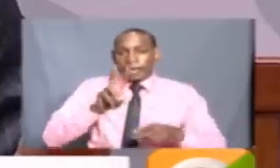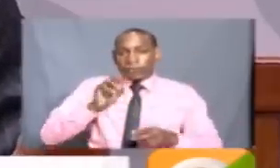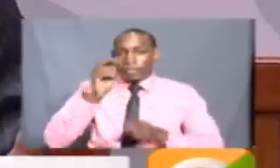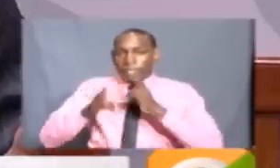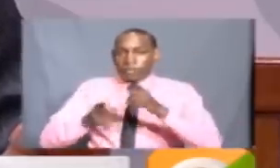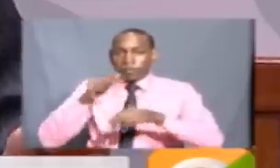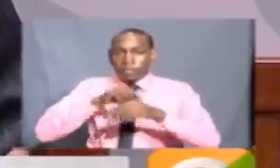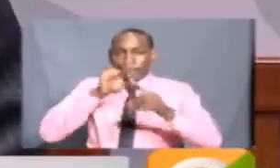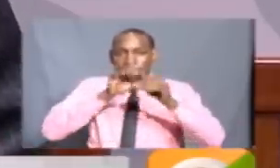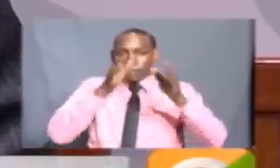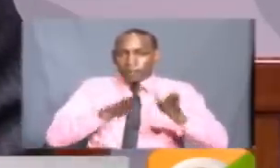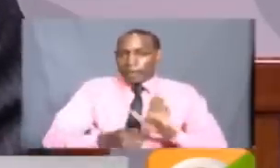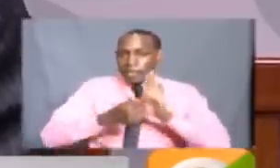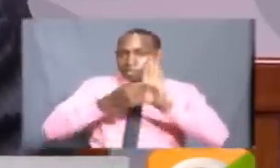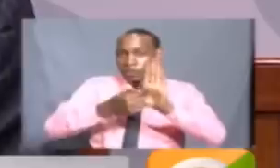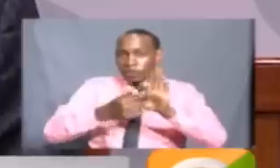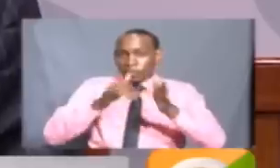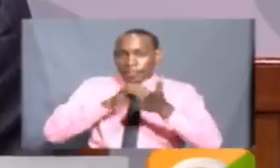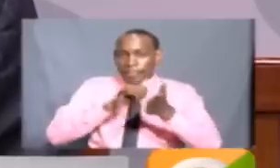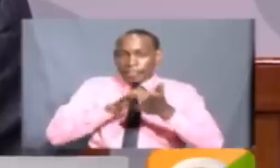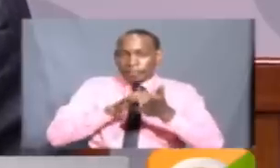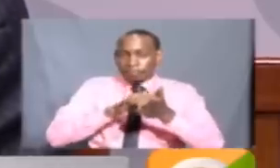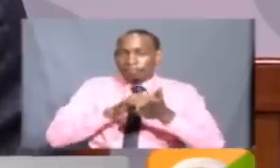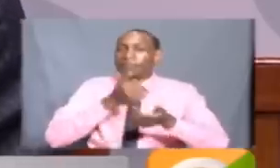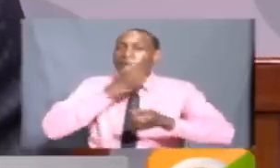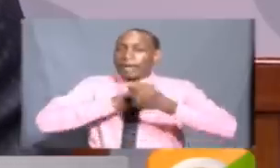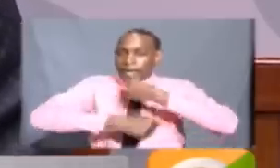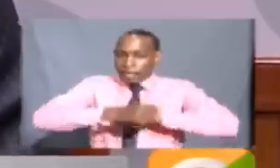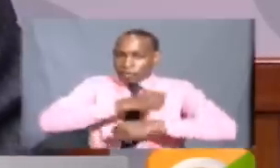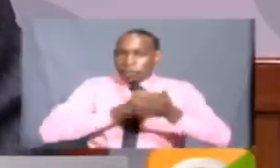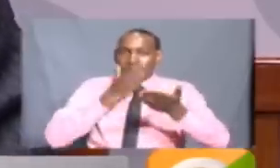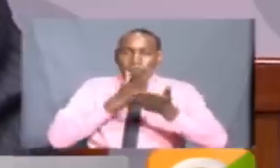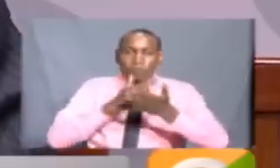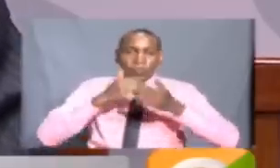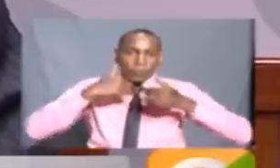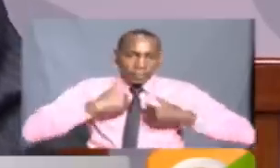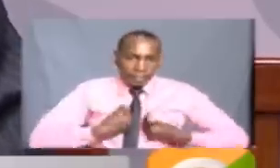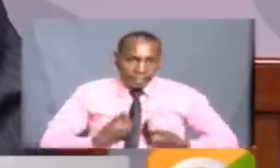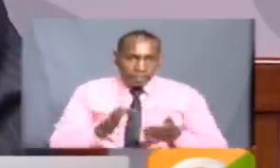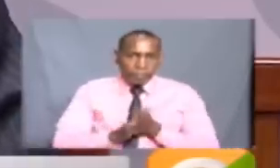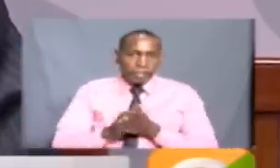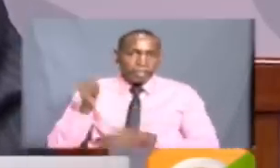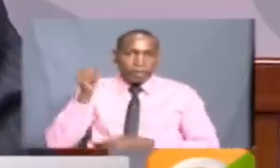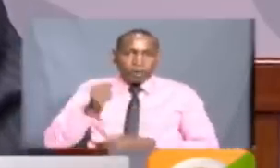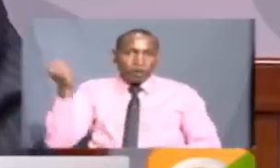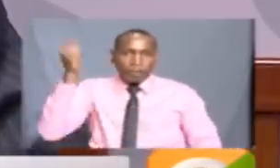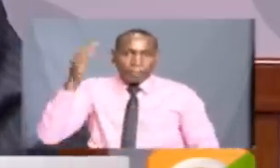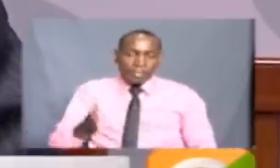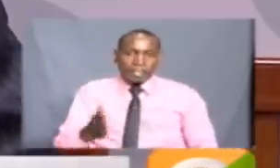the electorate demonstrates dramatically that they are tired with the old guard